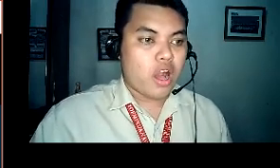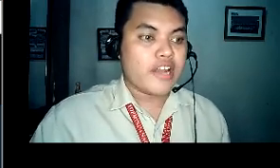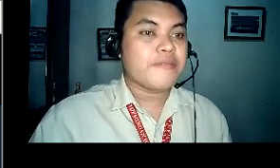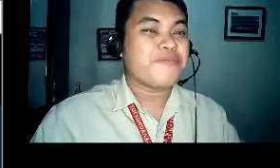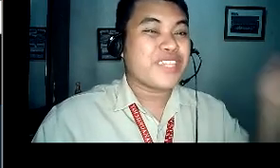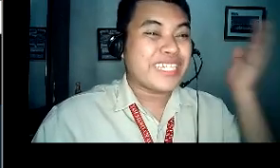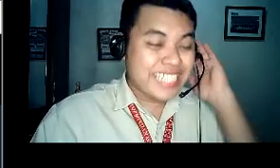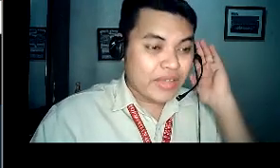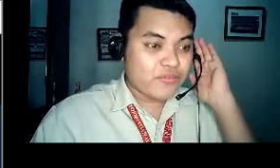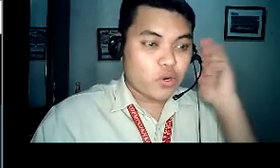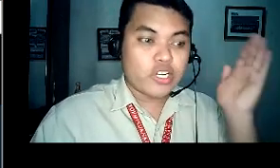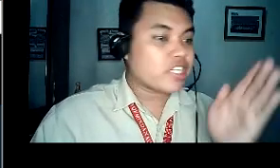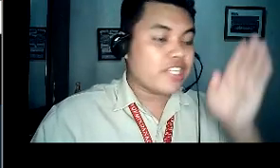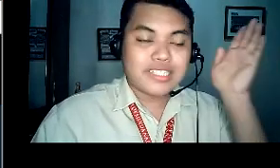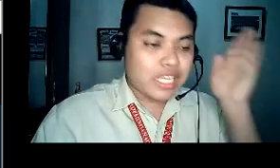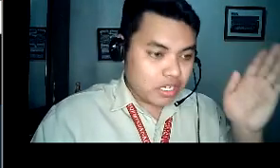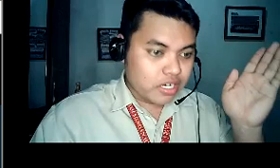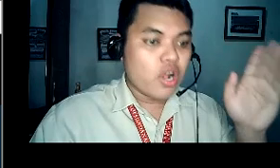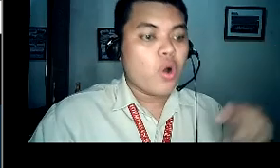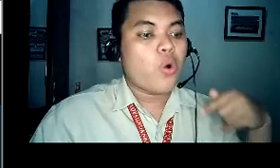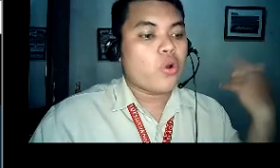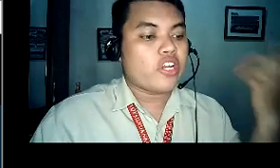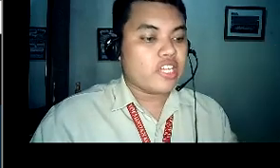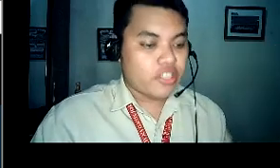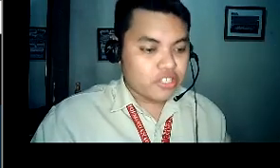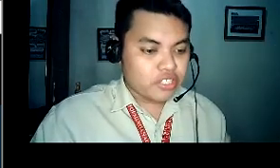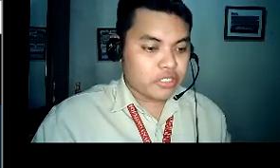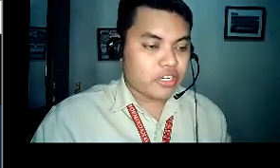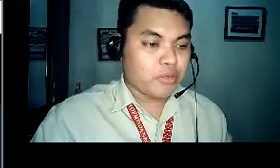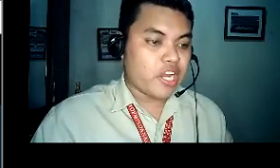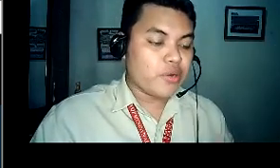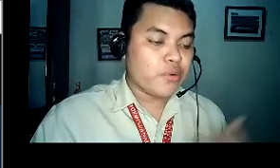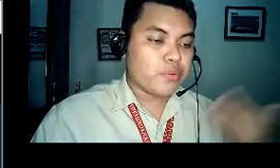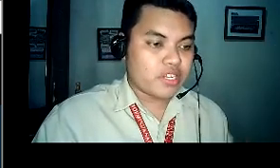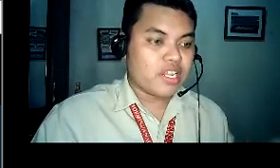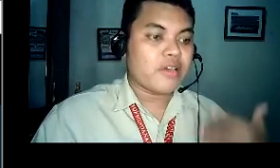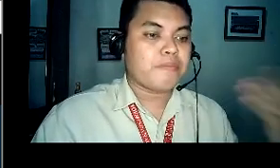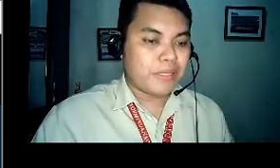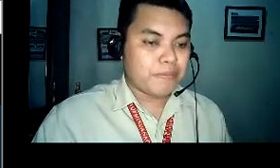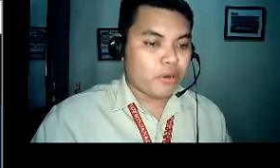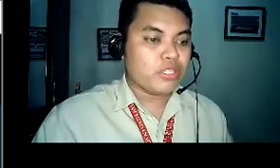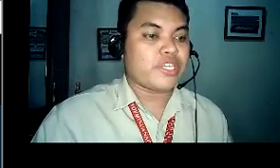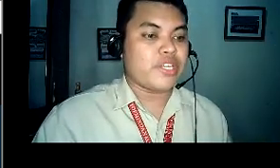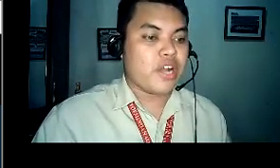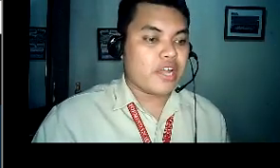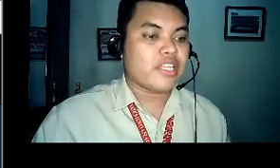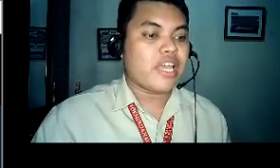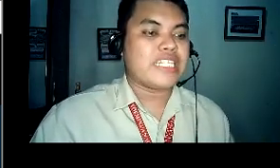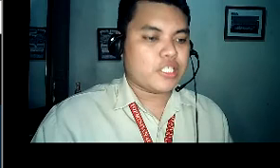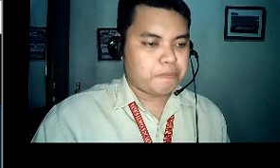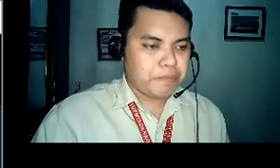who are deaf or cannot hear, or in other term or in other word, people who